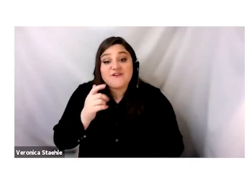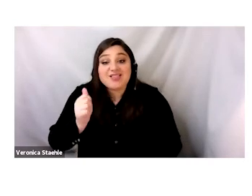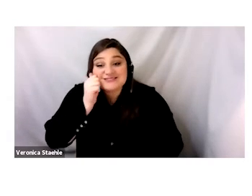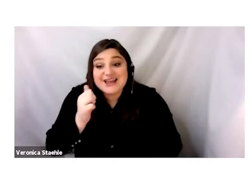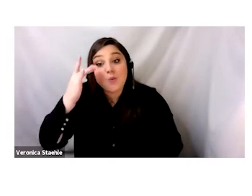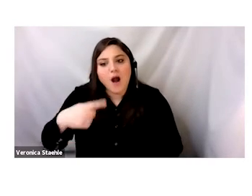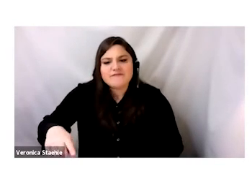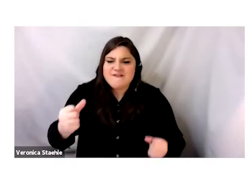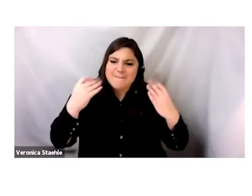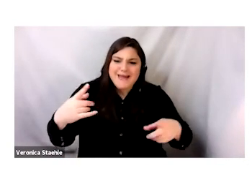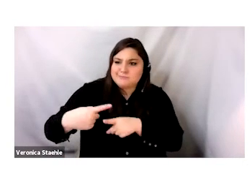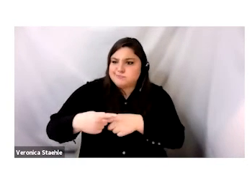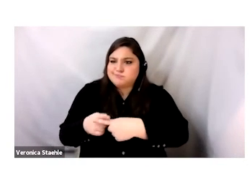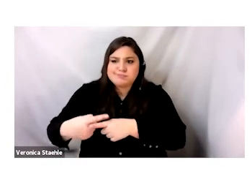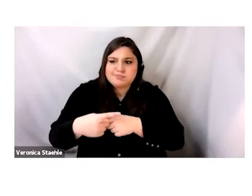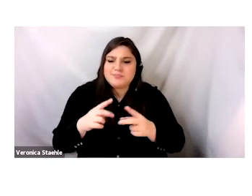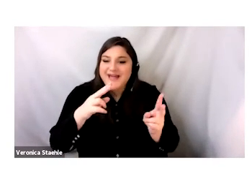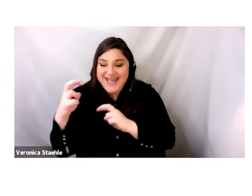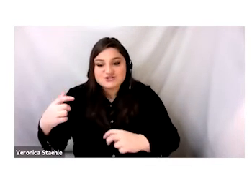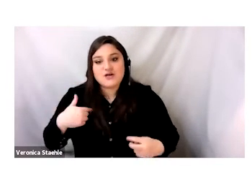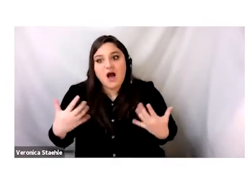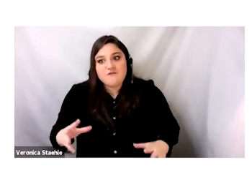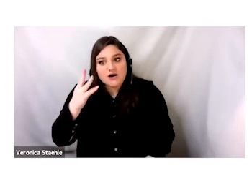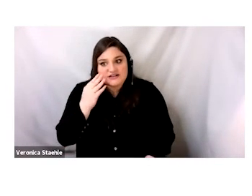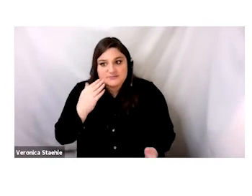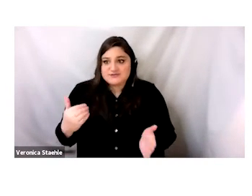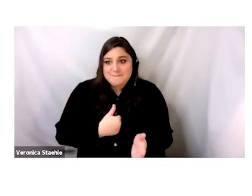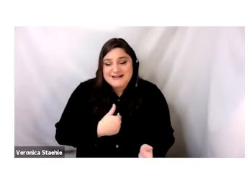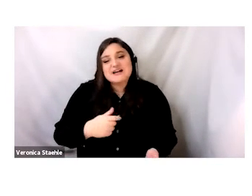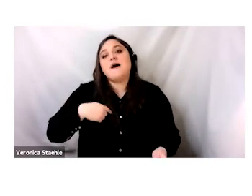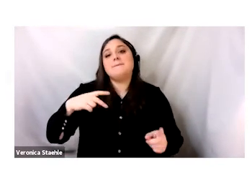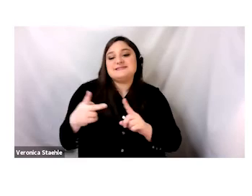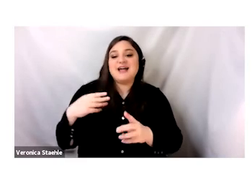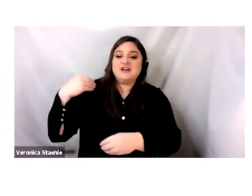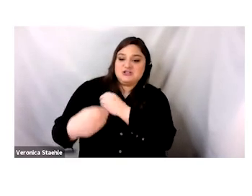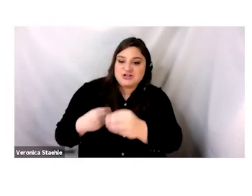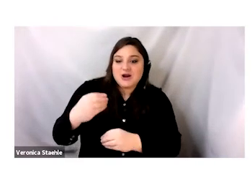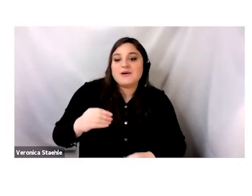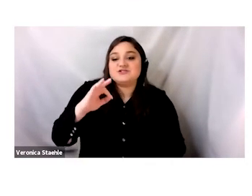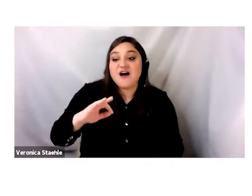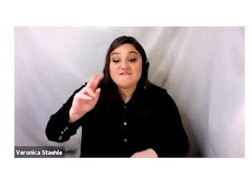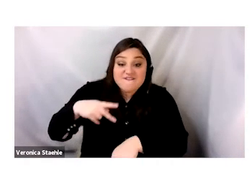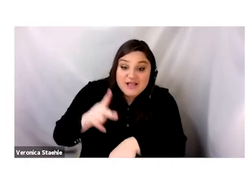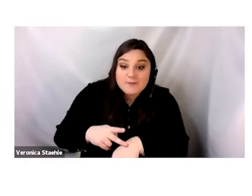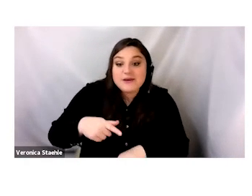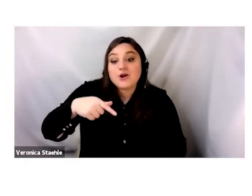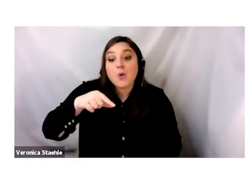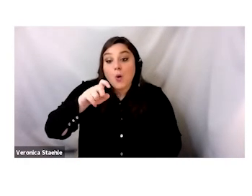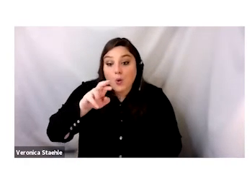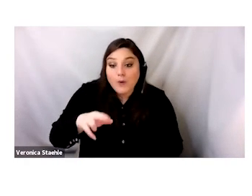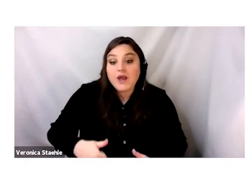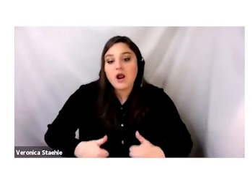I've experienced personally and professionally as a second generation Filipinx queerative living with the